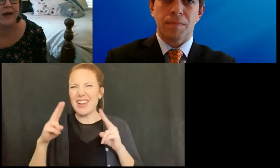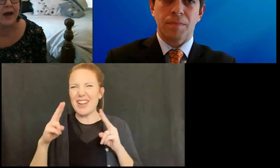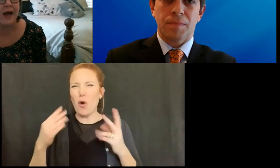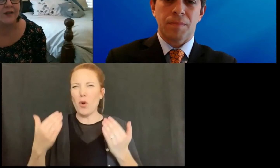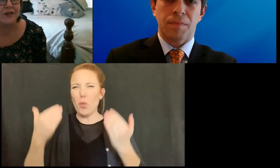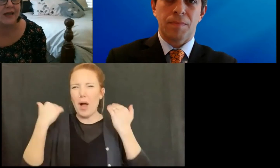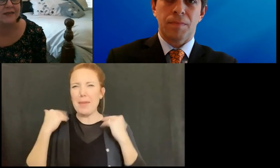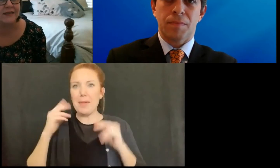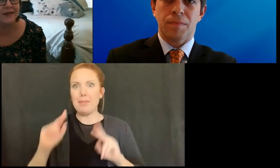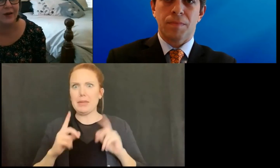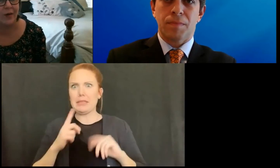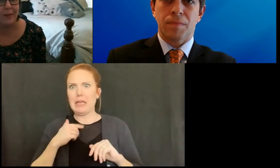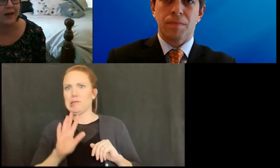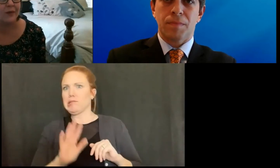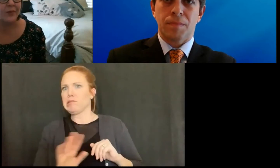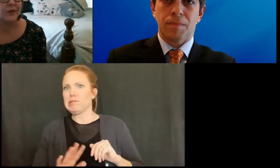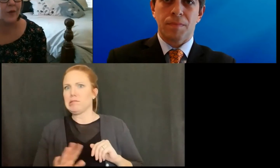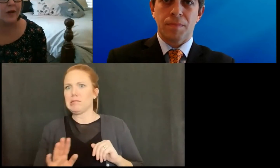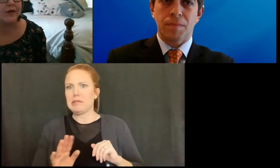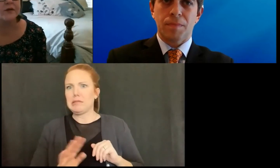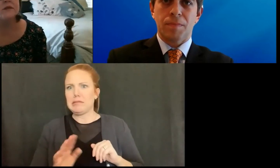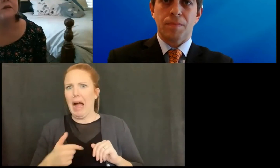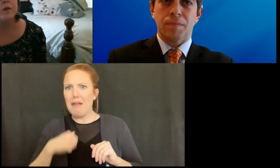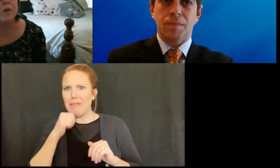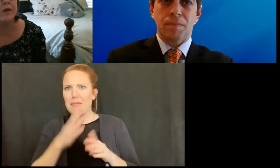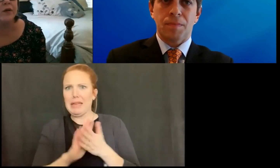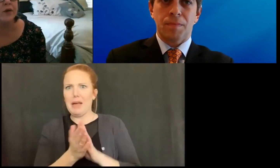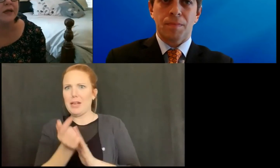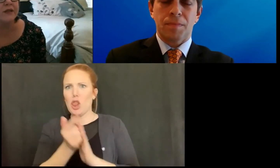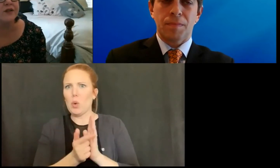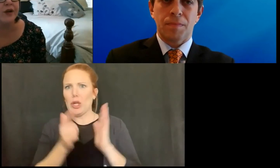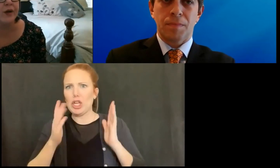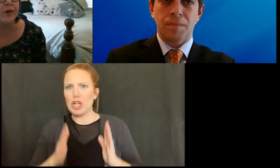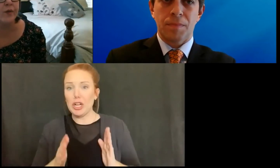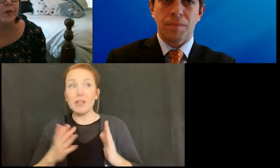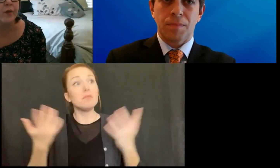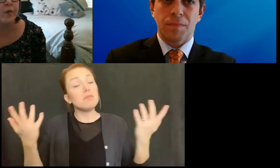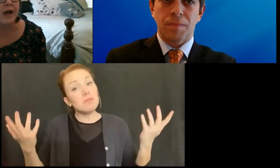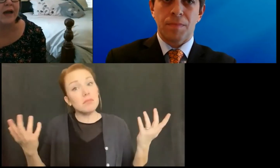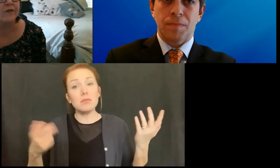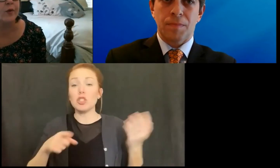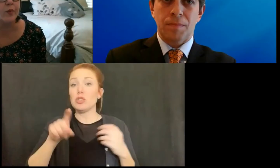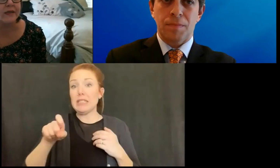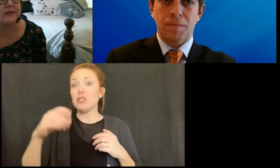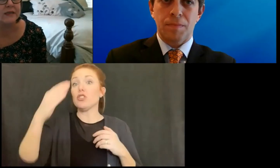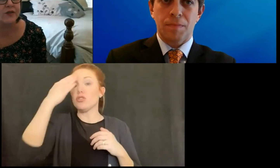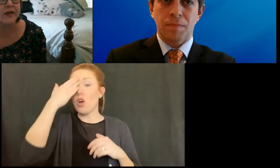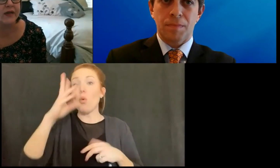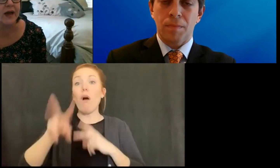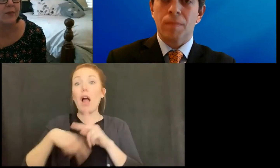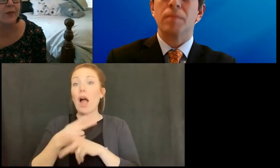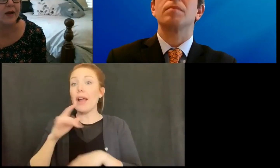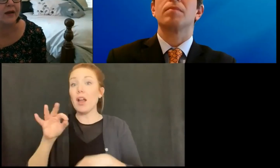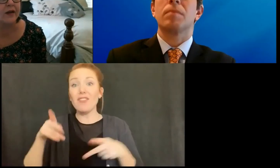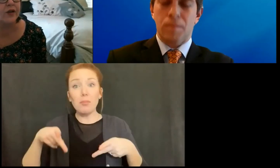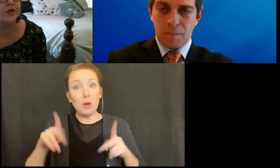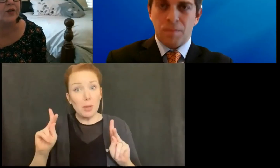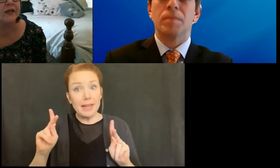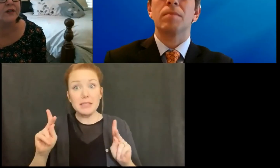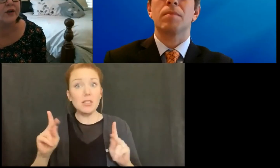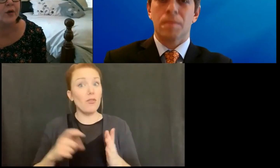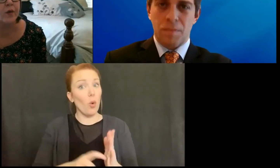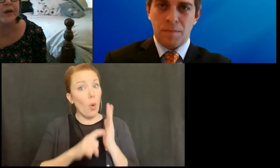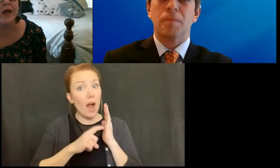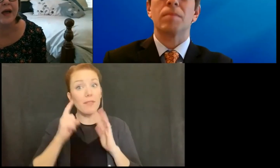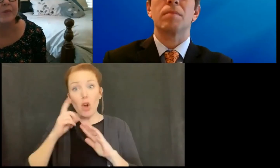oh my gosh, that's, I'm not going to be a lawyer. Well, you need to know what kind of permits that you need to operate. You